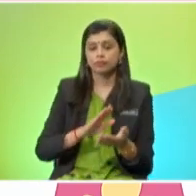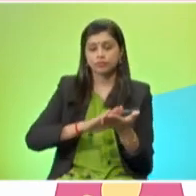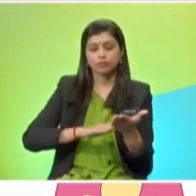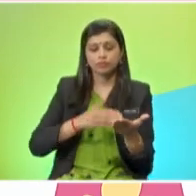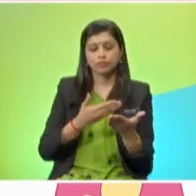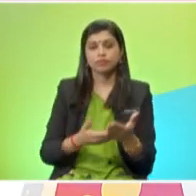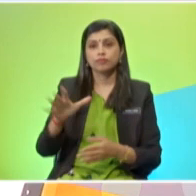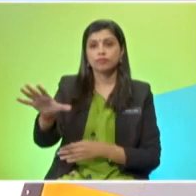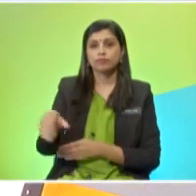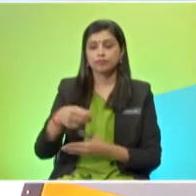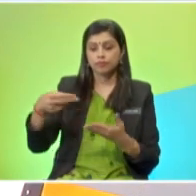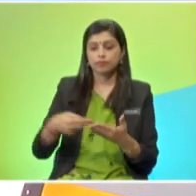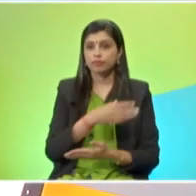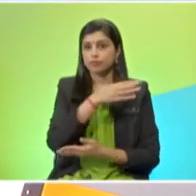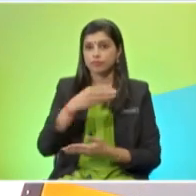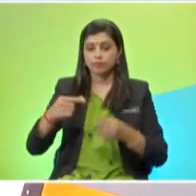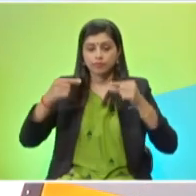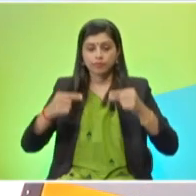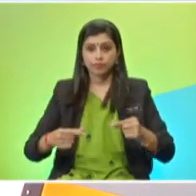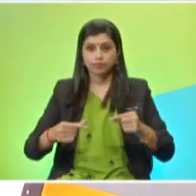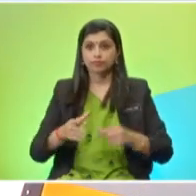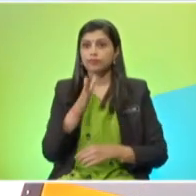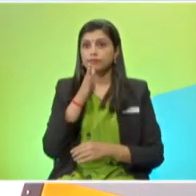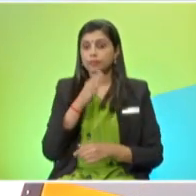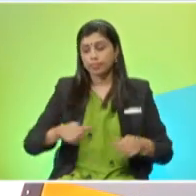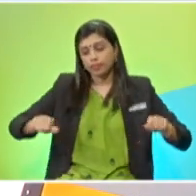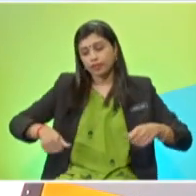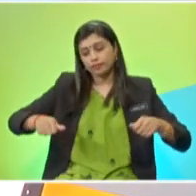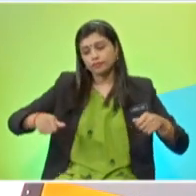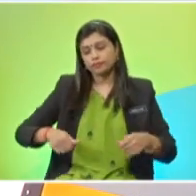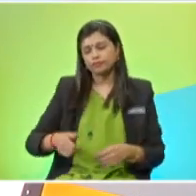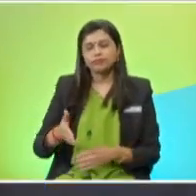In the kitchen grab a spoon and plate. Mommy cooks food.